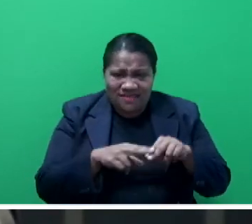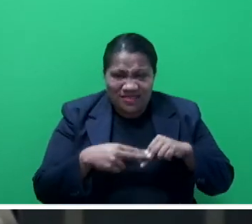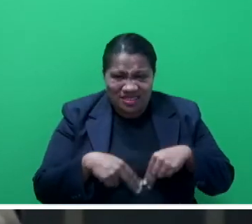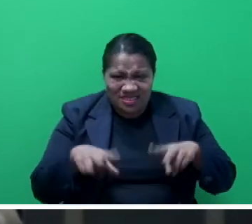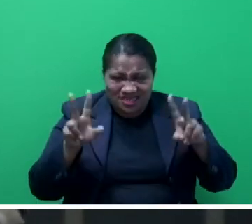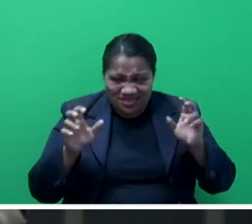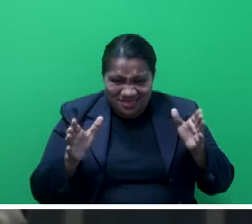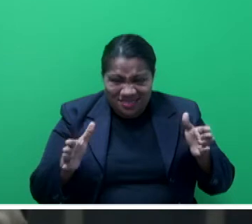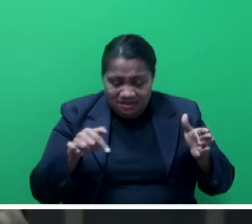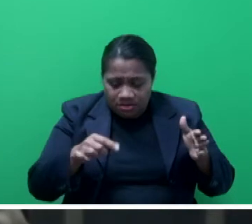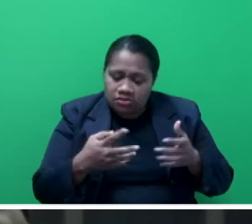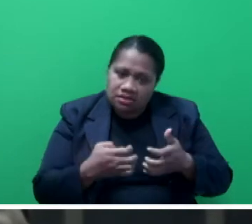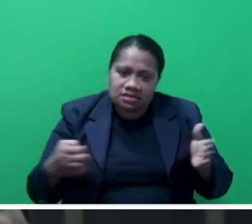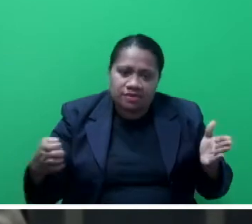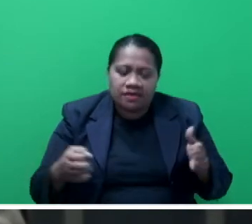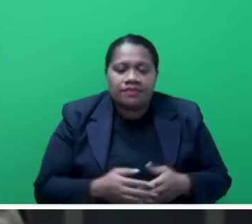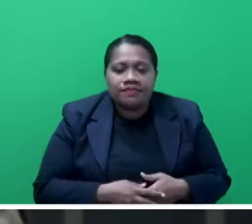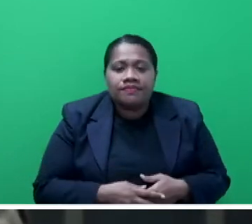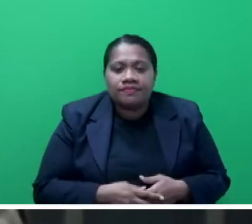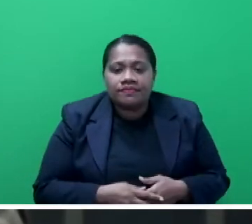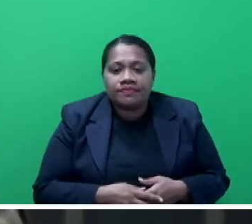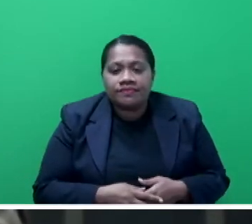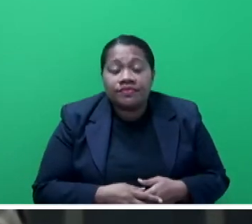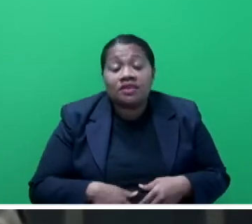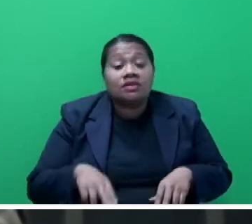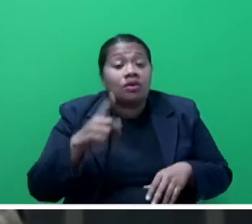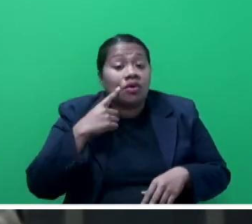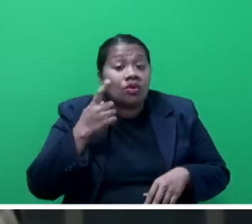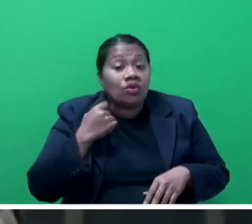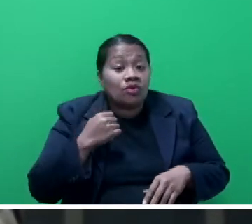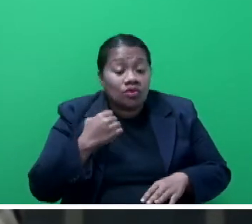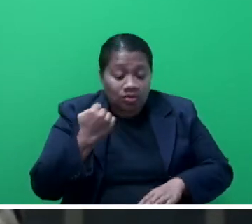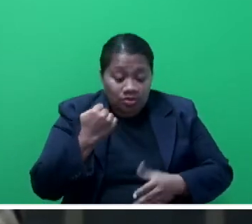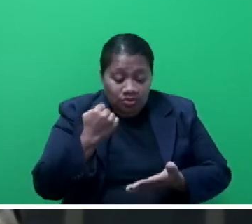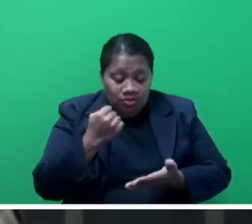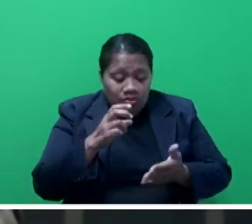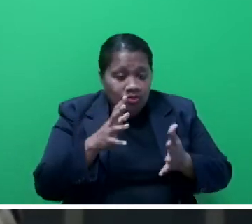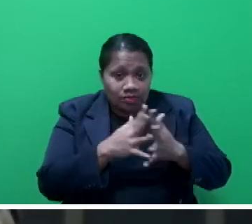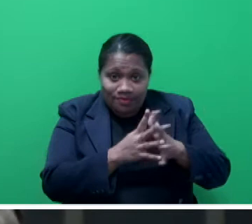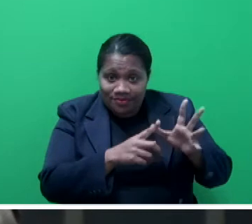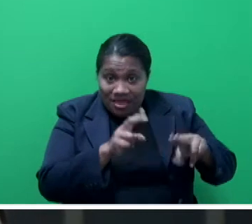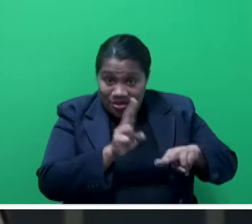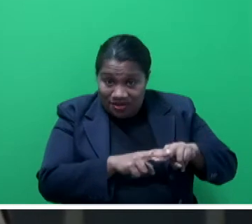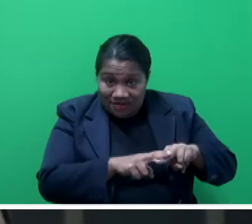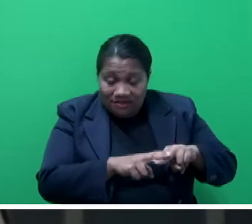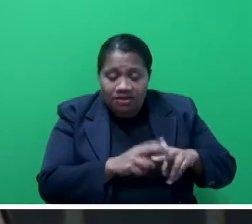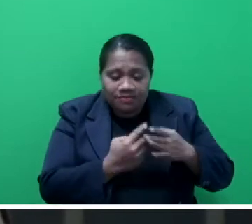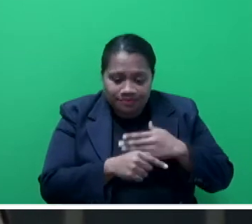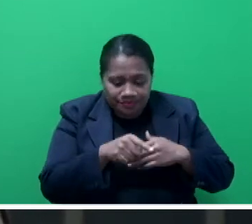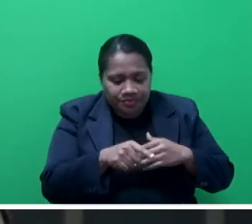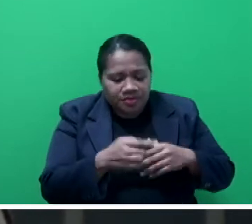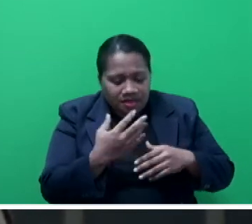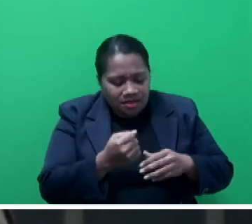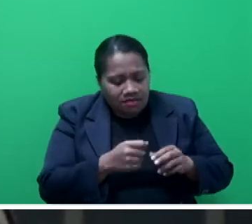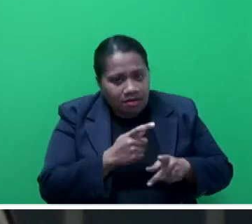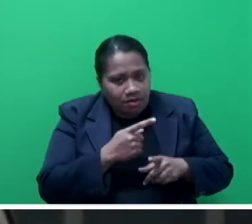Let me provide some insight into operations at the Water Authority of Fiji. The WAF is guided by the policy provided by